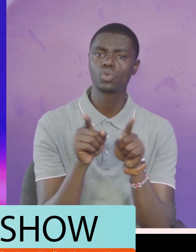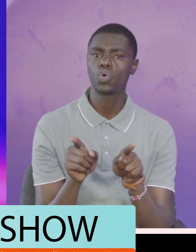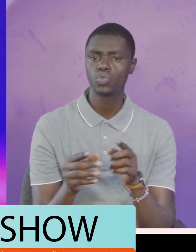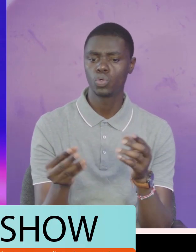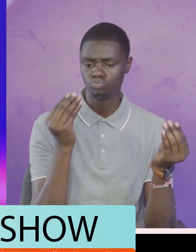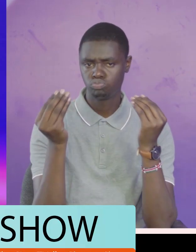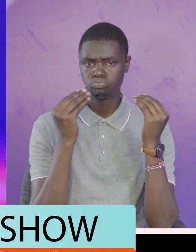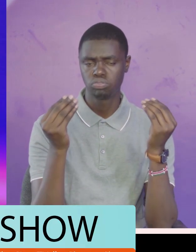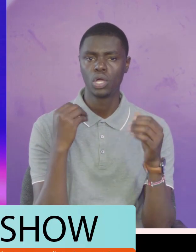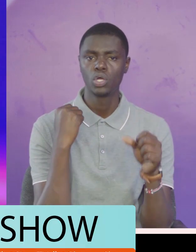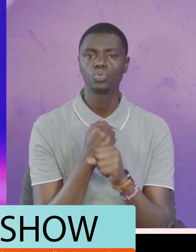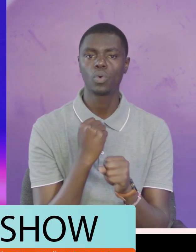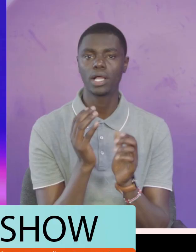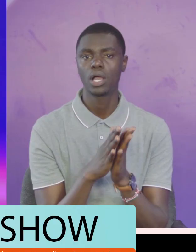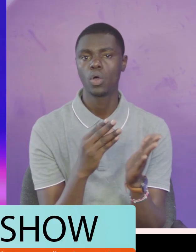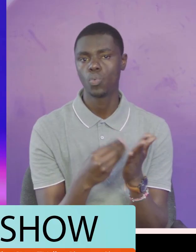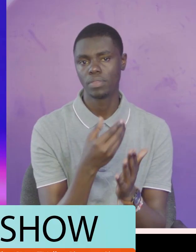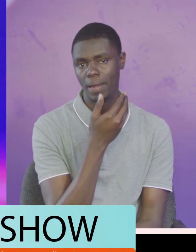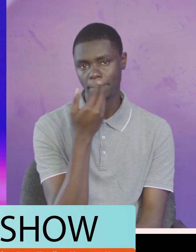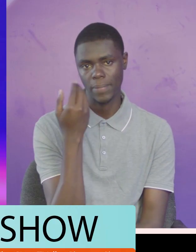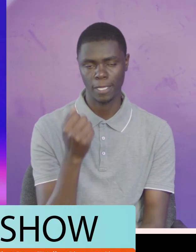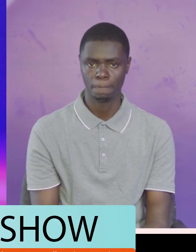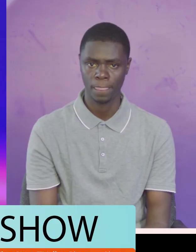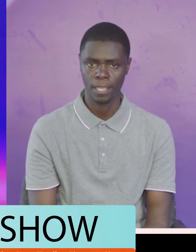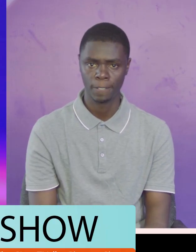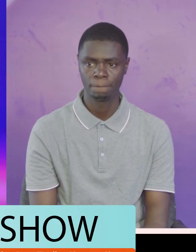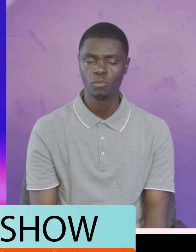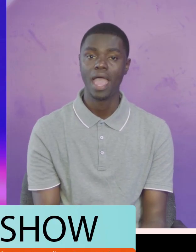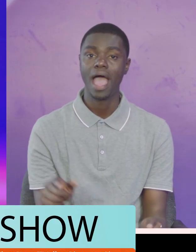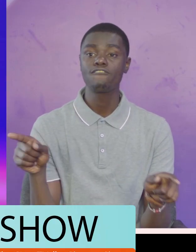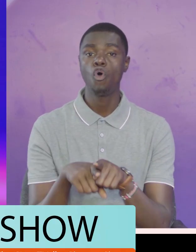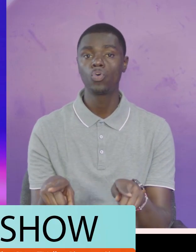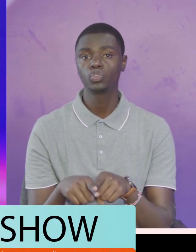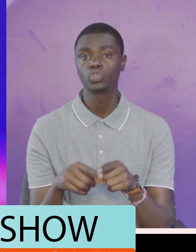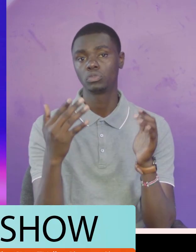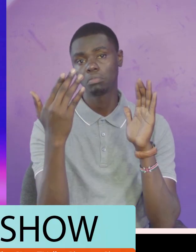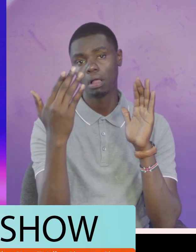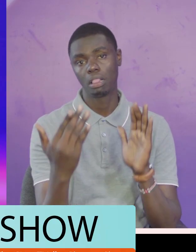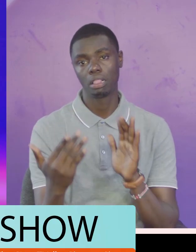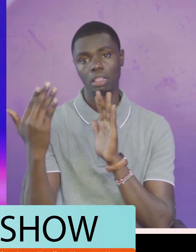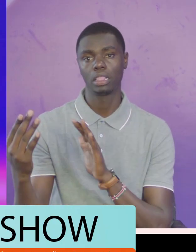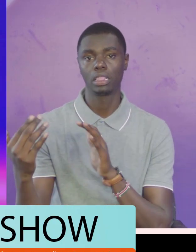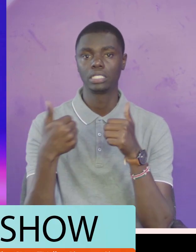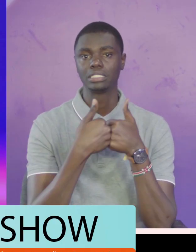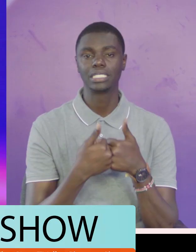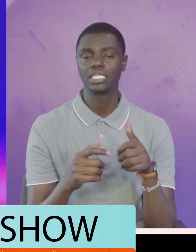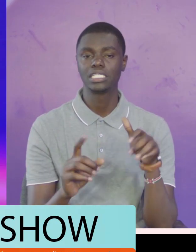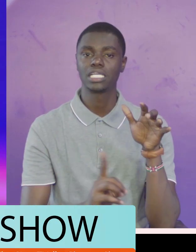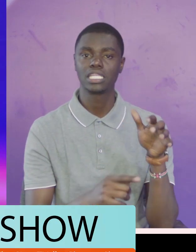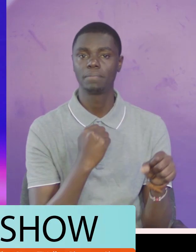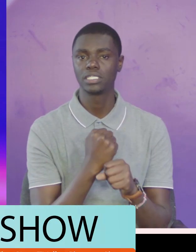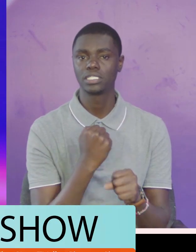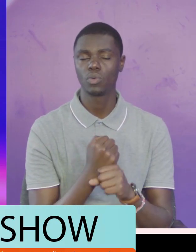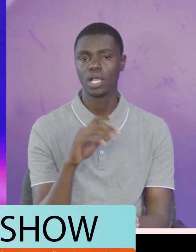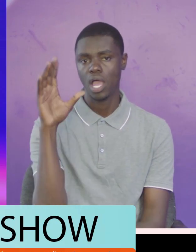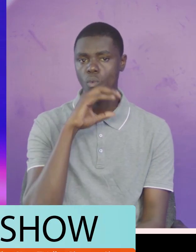challenges also taught me to work with money better. And I've also encountered challenges even in ministry